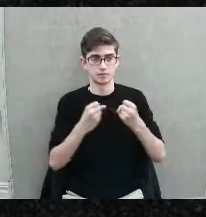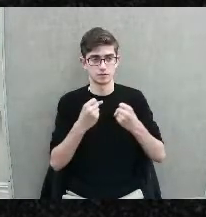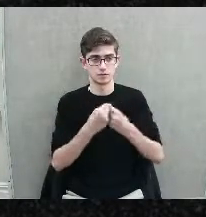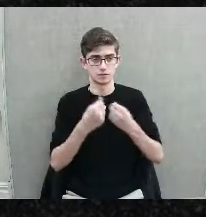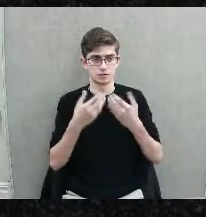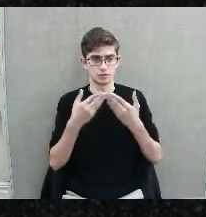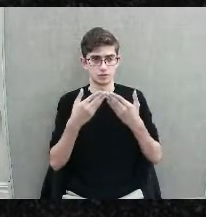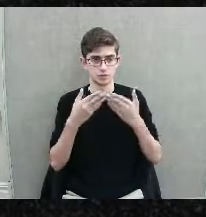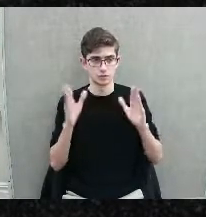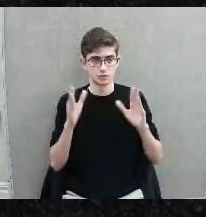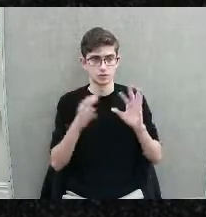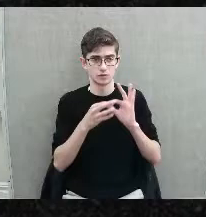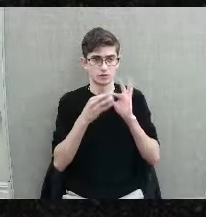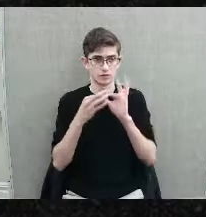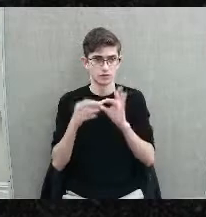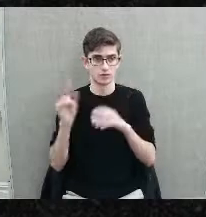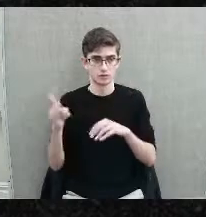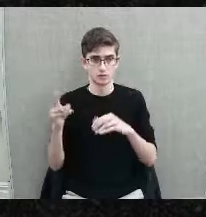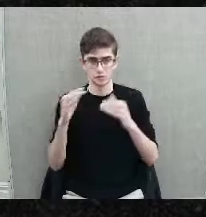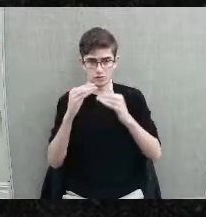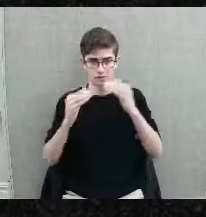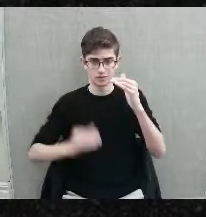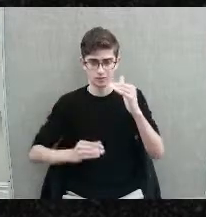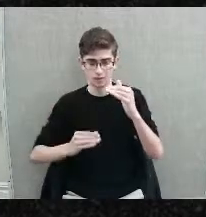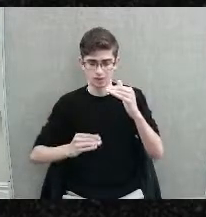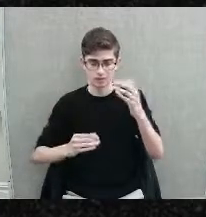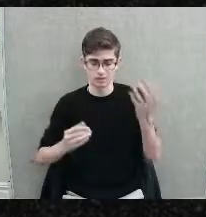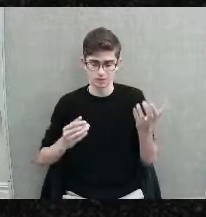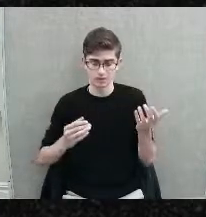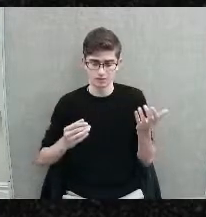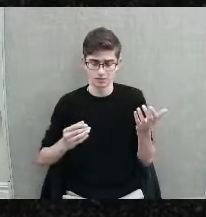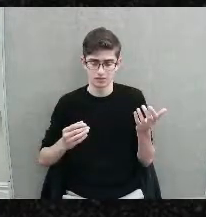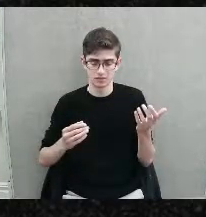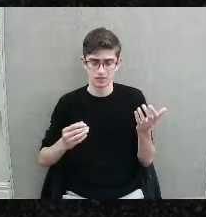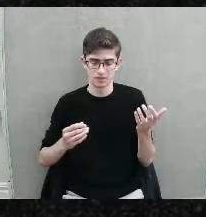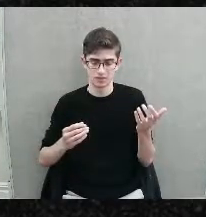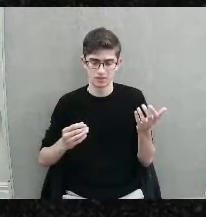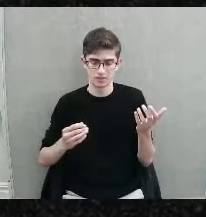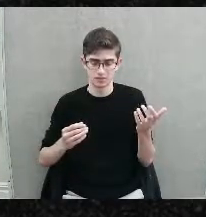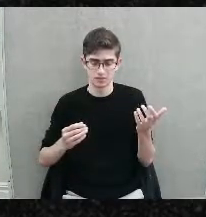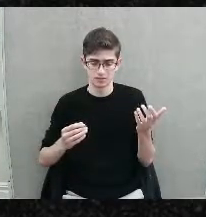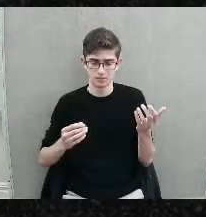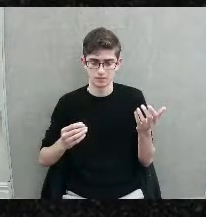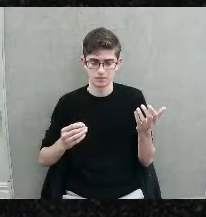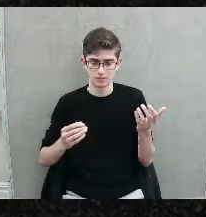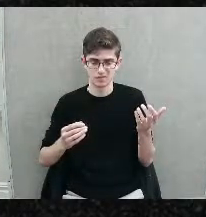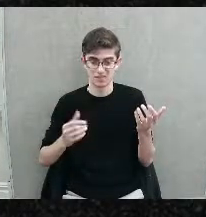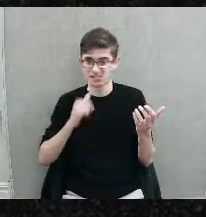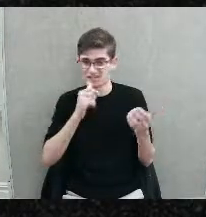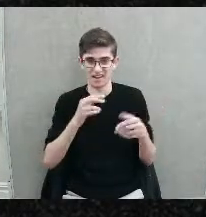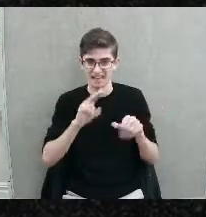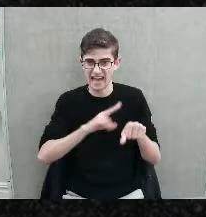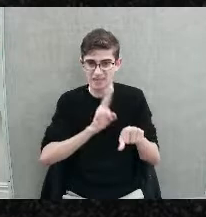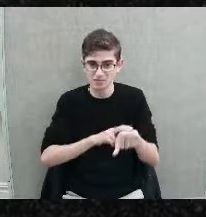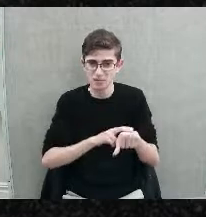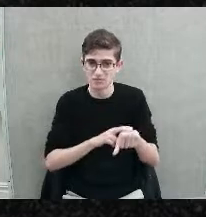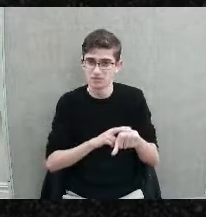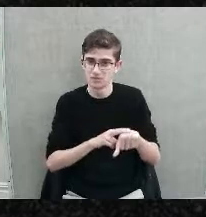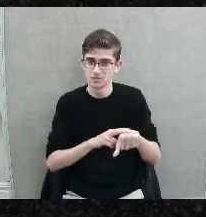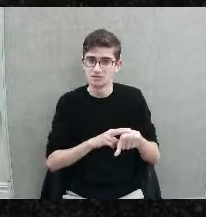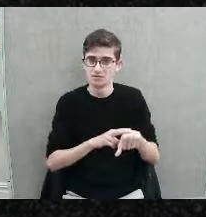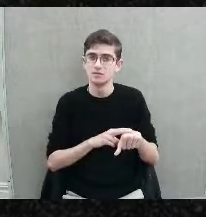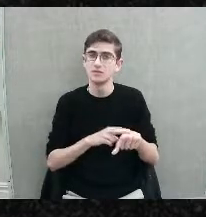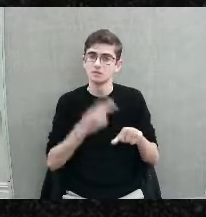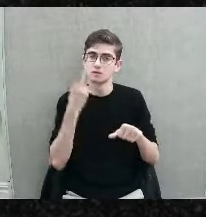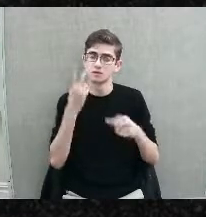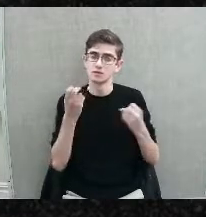historical inequalities between capital and labor or whatever, they are invisible or untouchable. And these small little differences